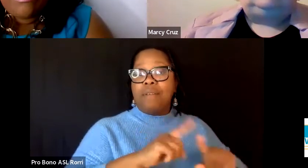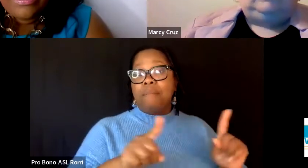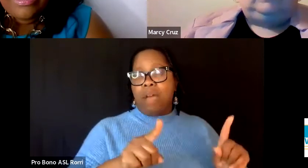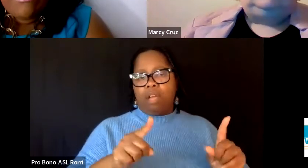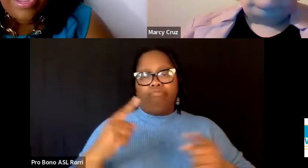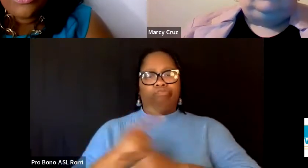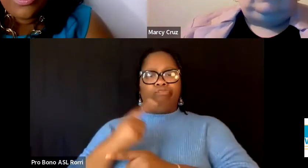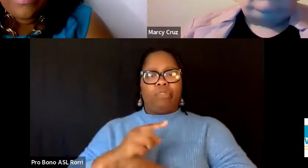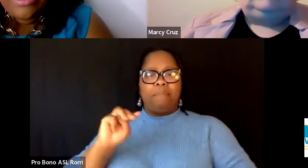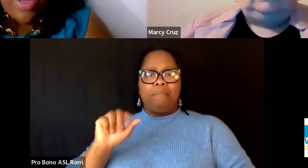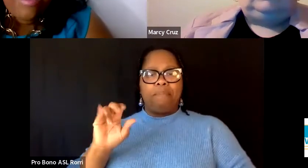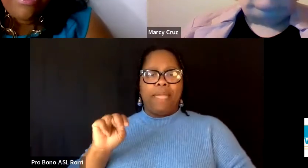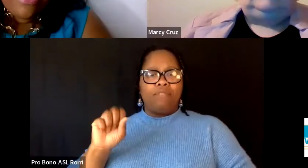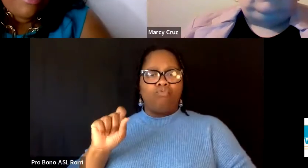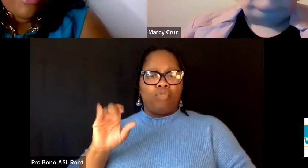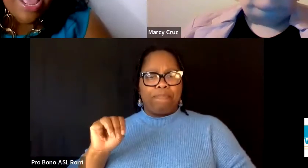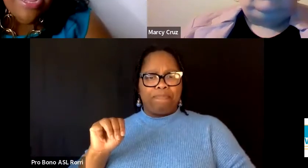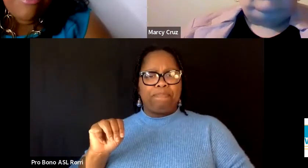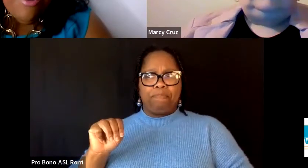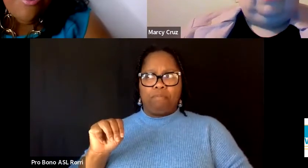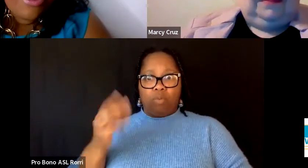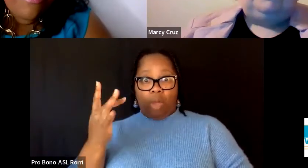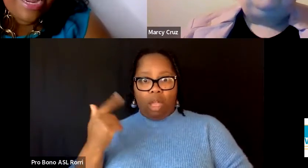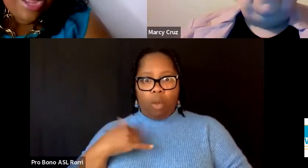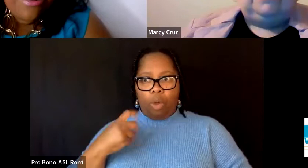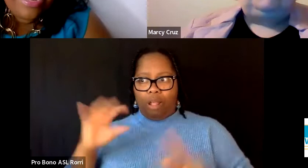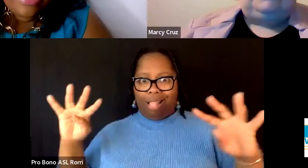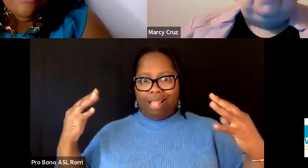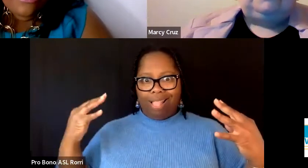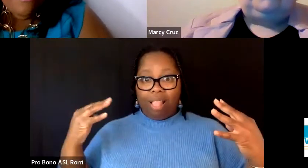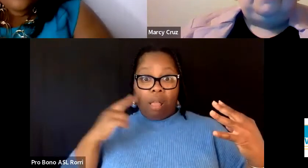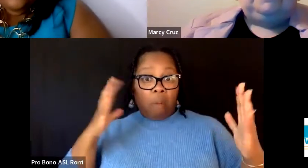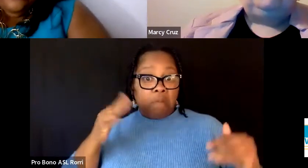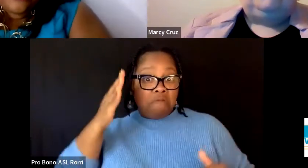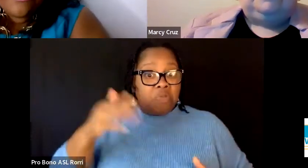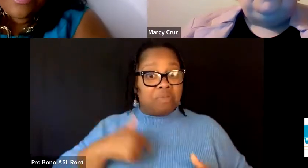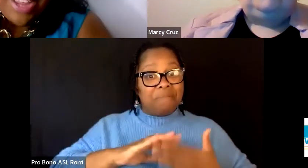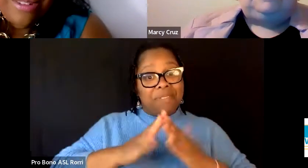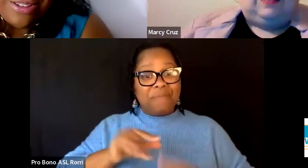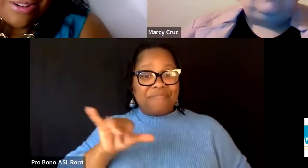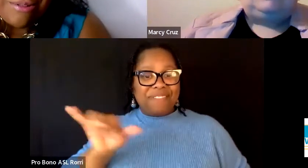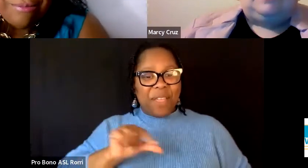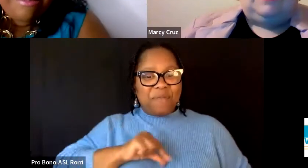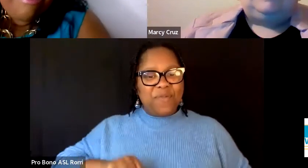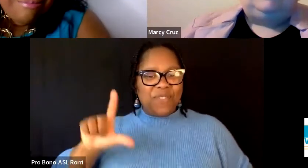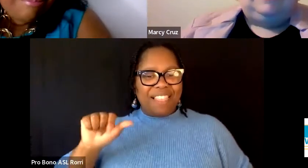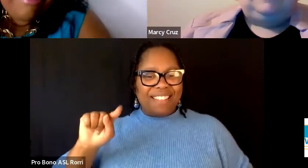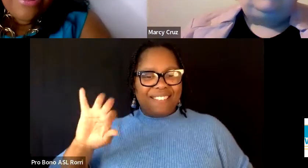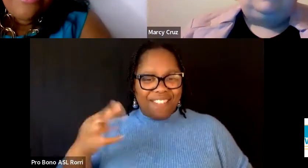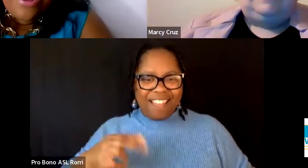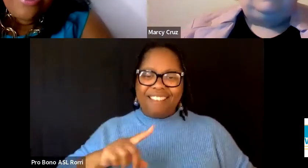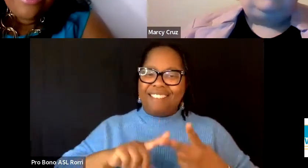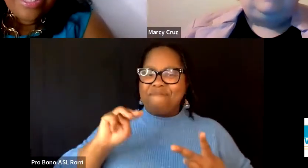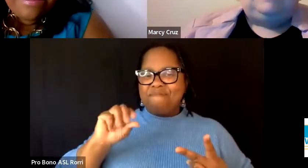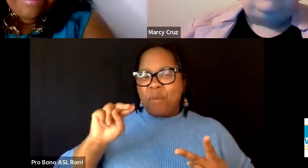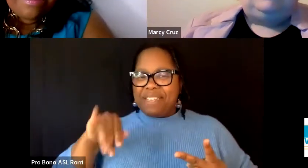like to be in mainstream things so I could be visible, like hopefully one day like a Queen Latifah or Monique. That would,